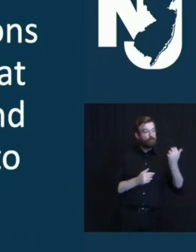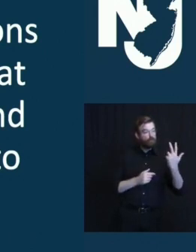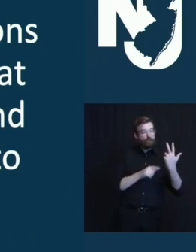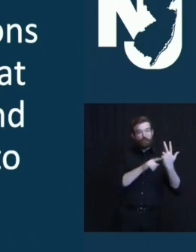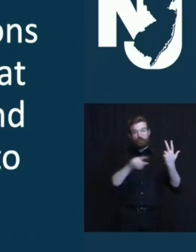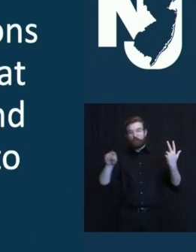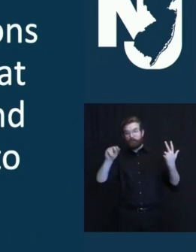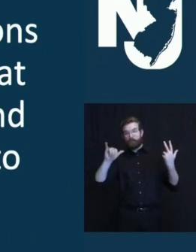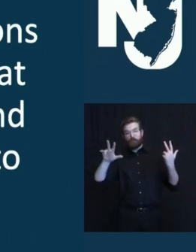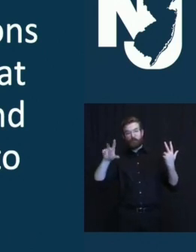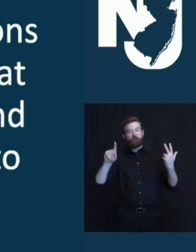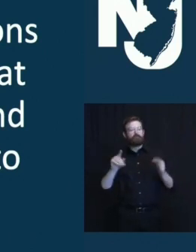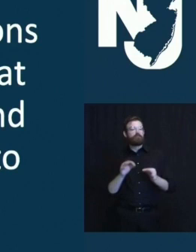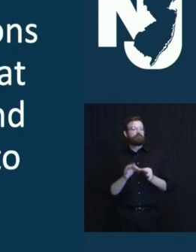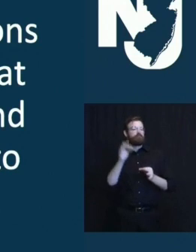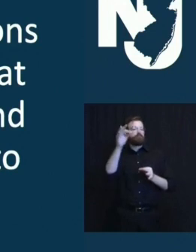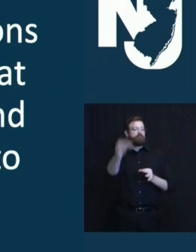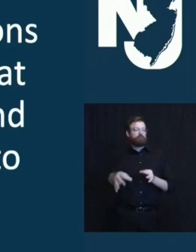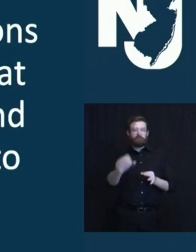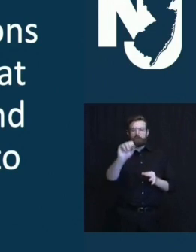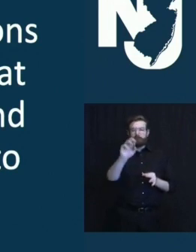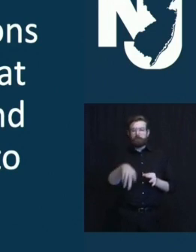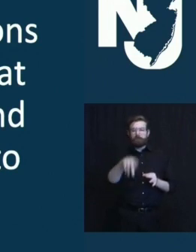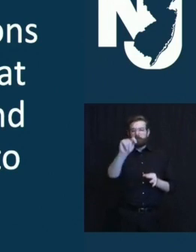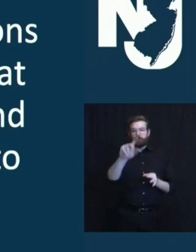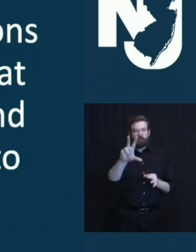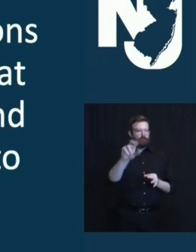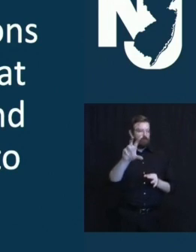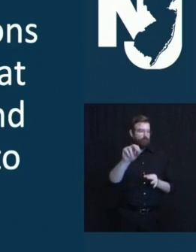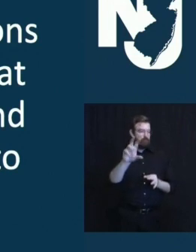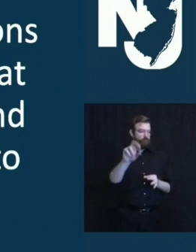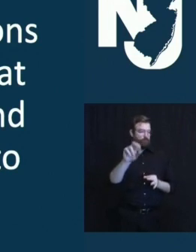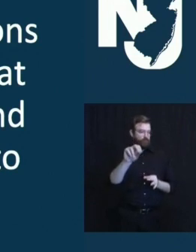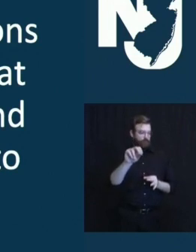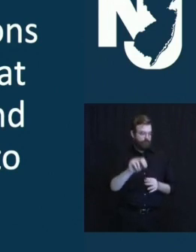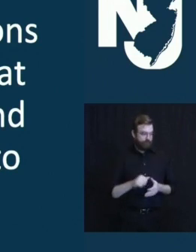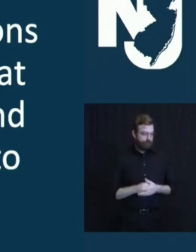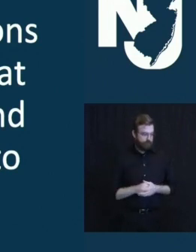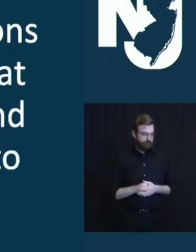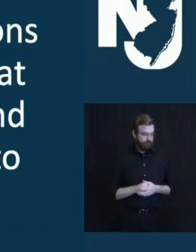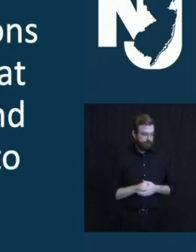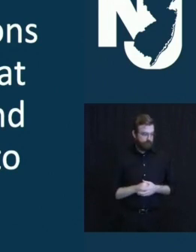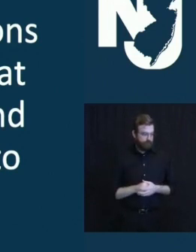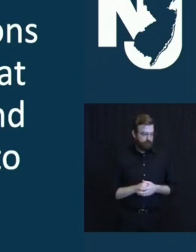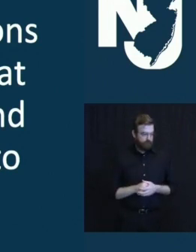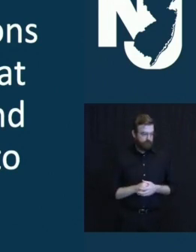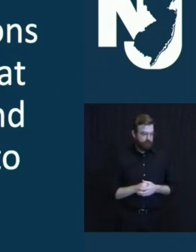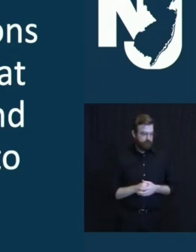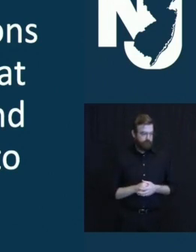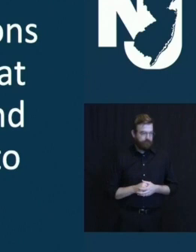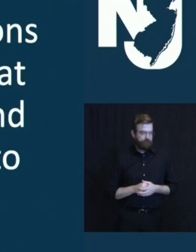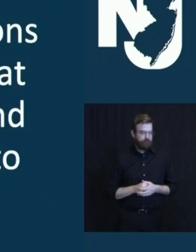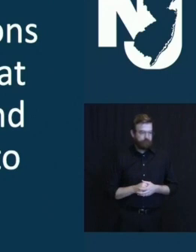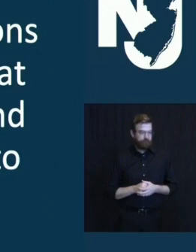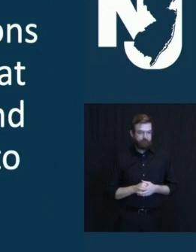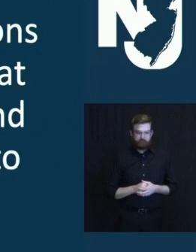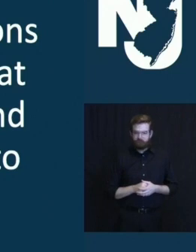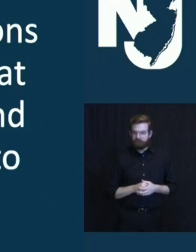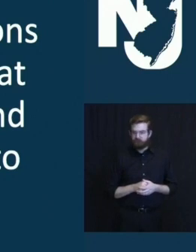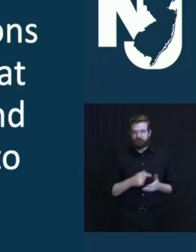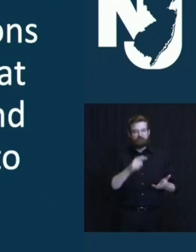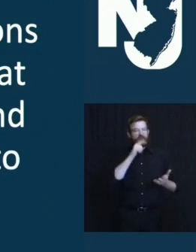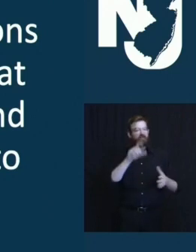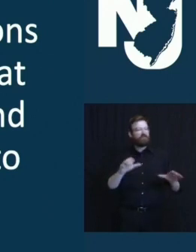been extended automatically to September 30. Those expiring between June 1st, Charlie Murphy's birthday, to